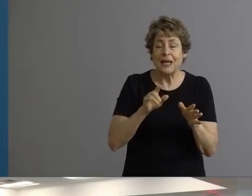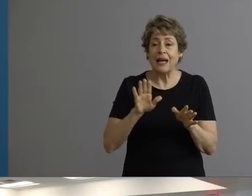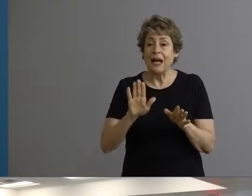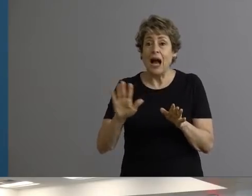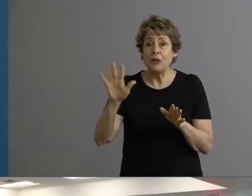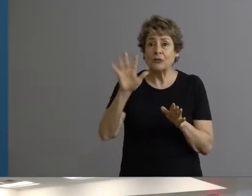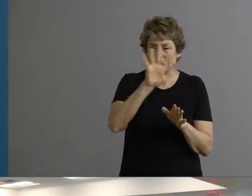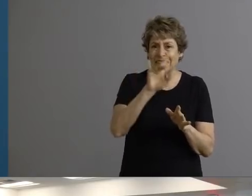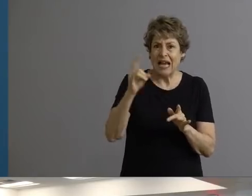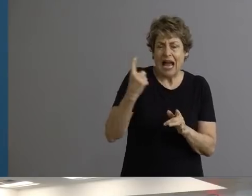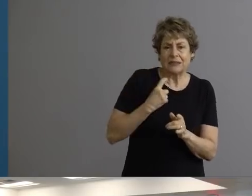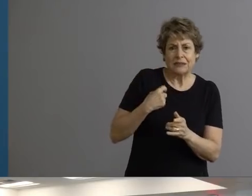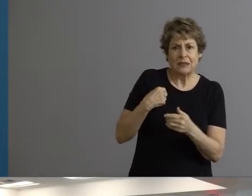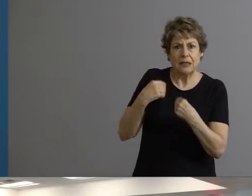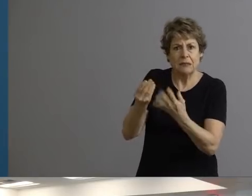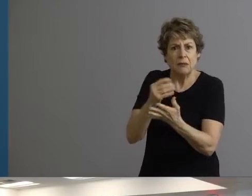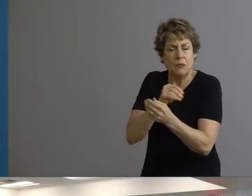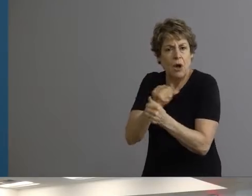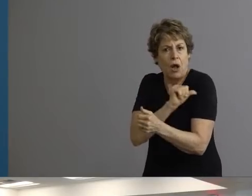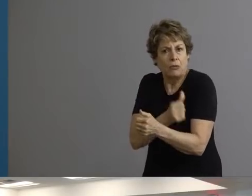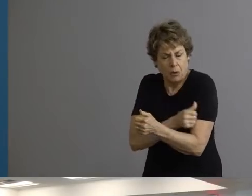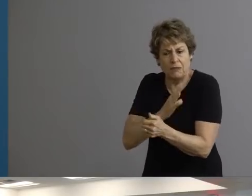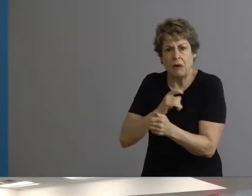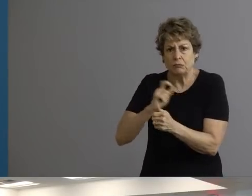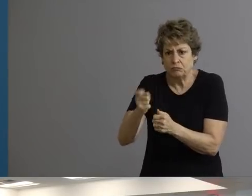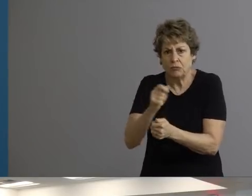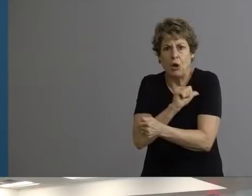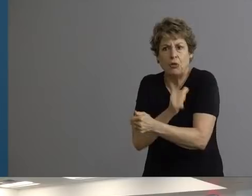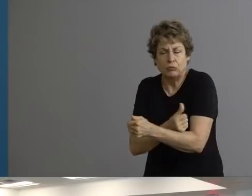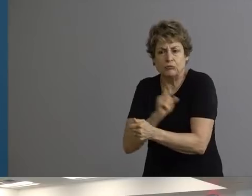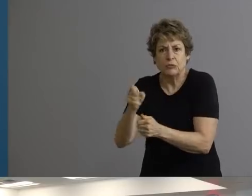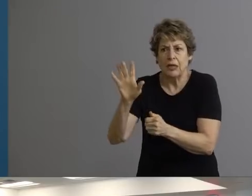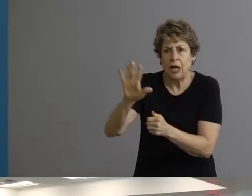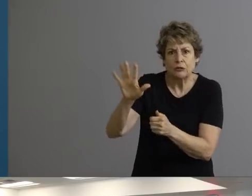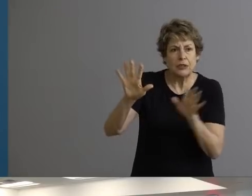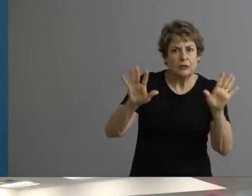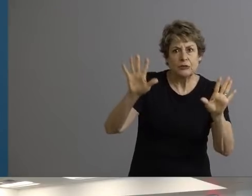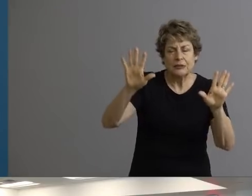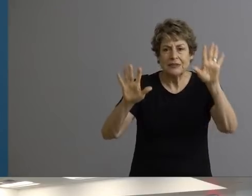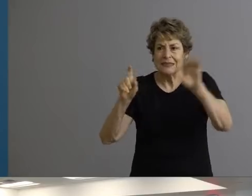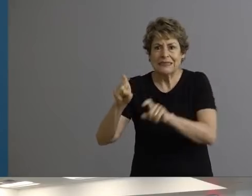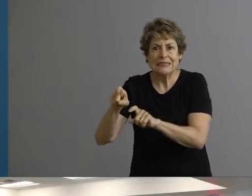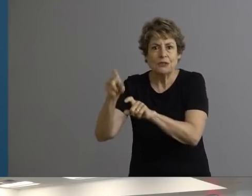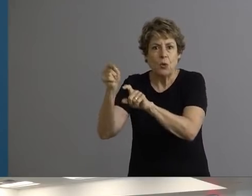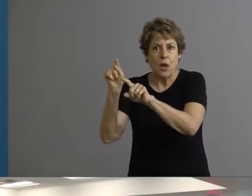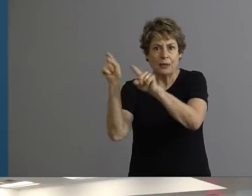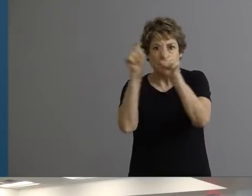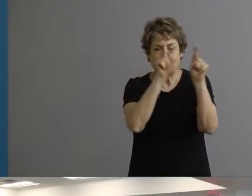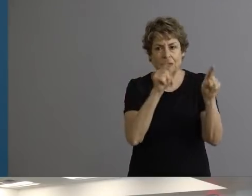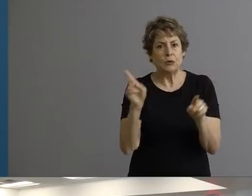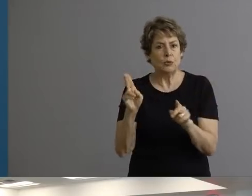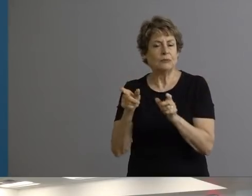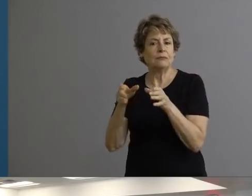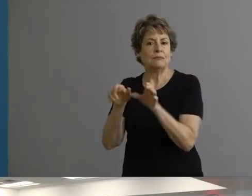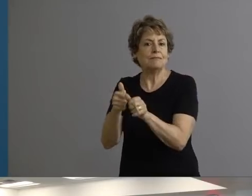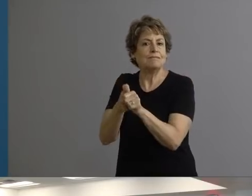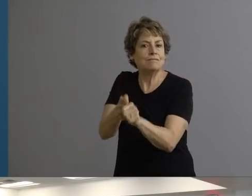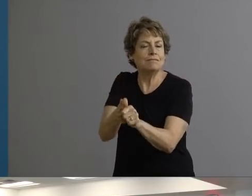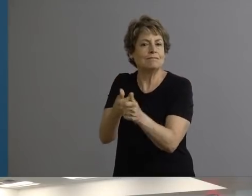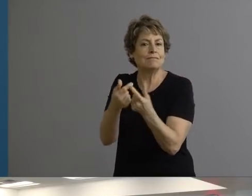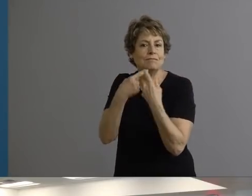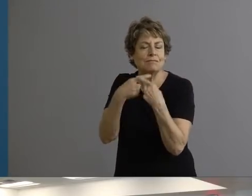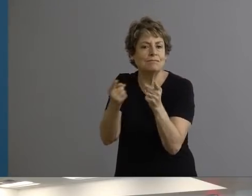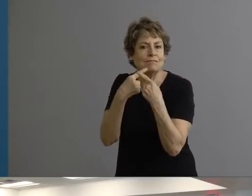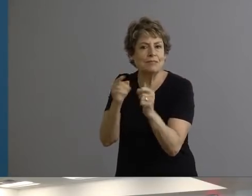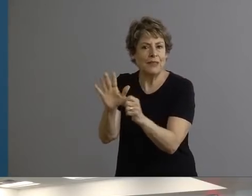most people are going to comply, but some people are not, and there does need to be enforcement, and there does need to be accountability, and